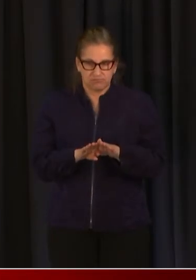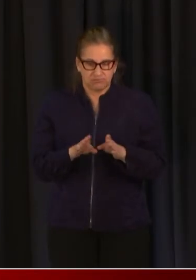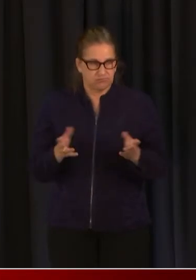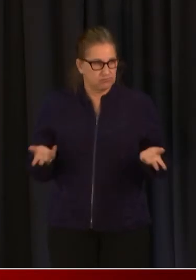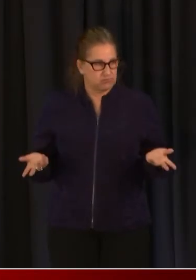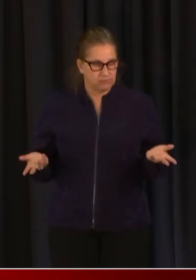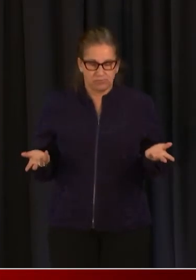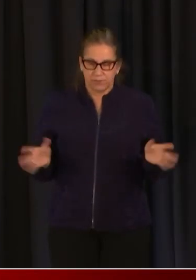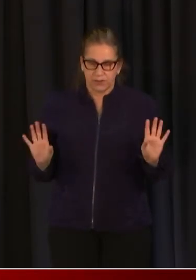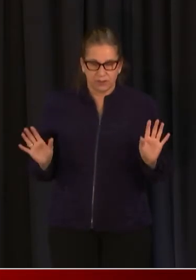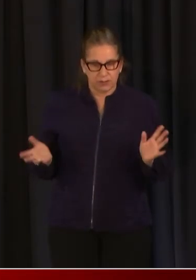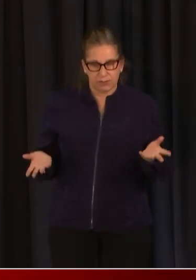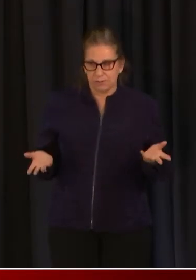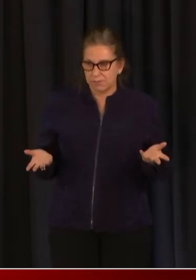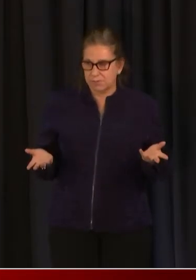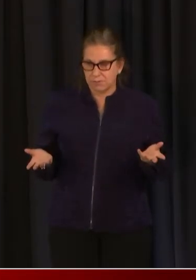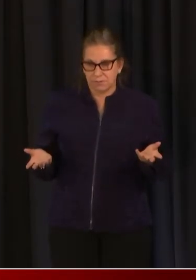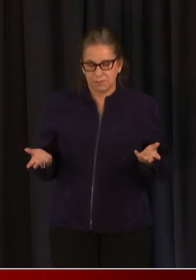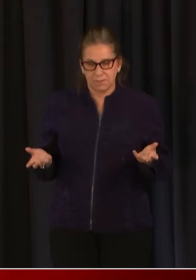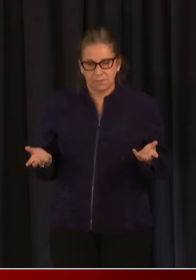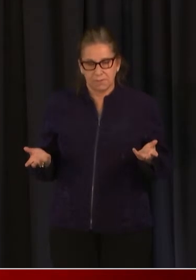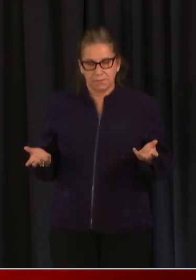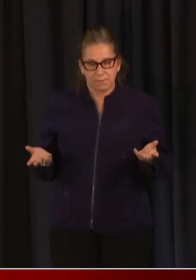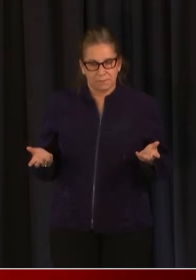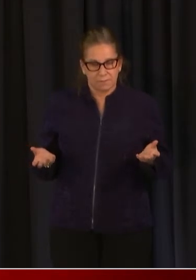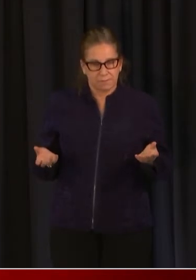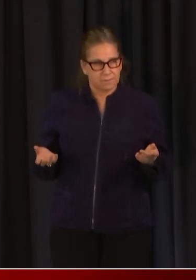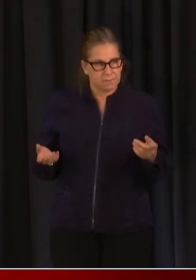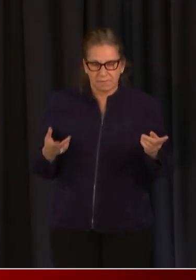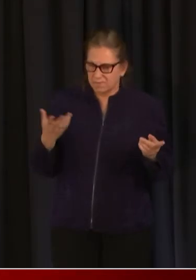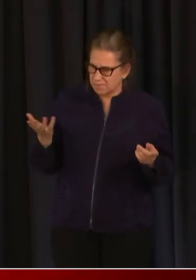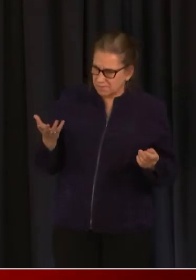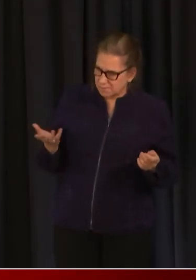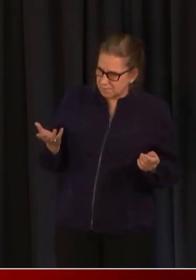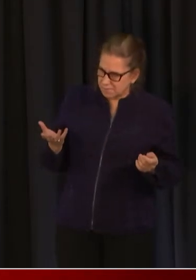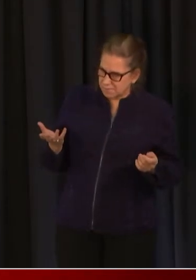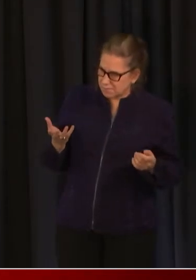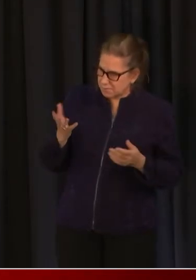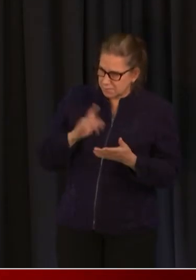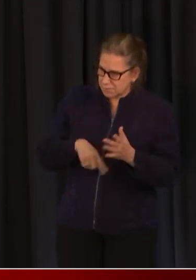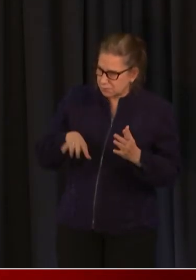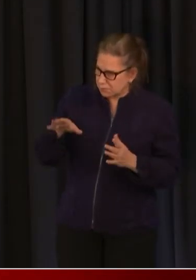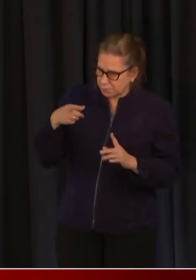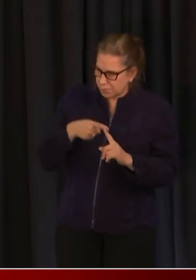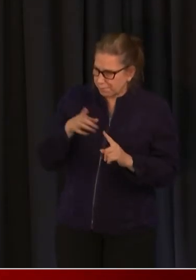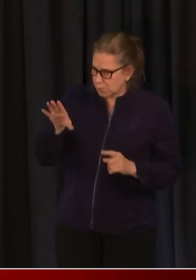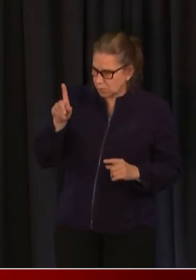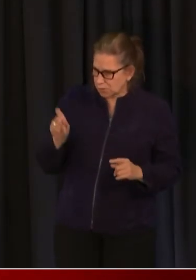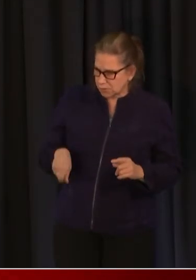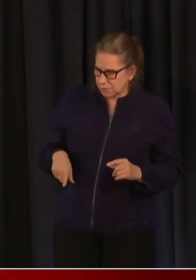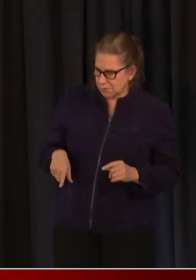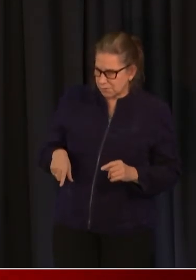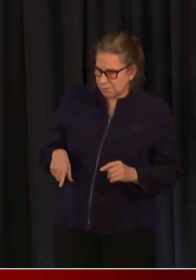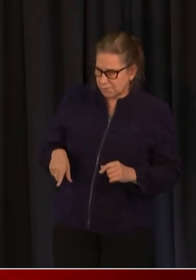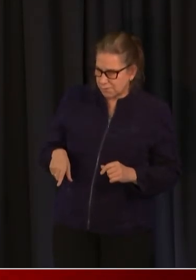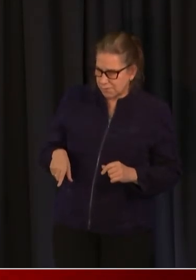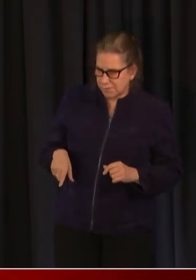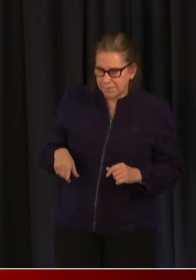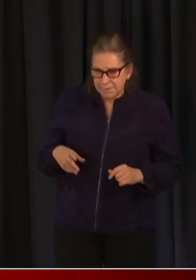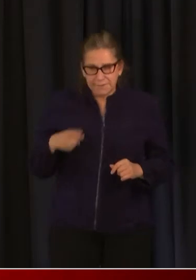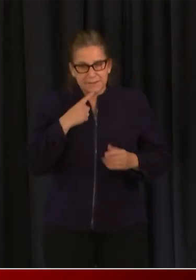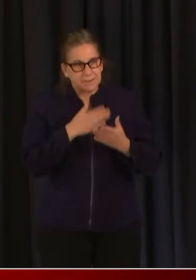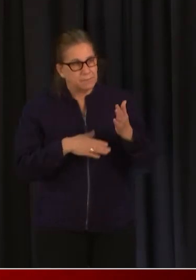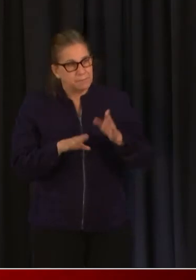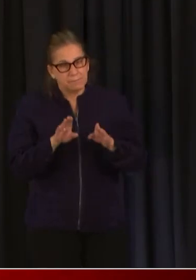virus, or similar to the before times. I didn't hear the last part of what you just said. We can't reopen until